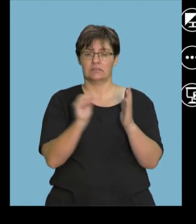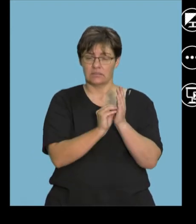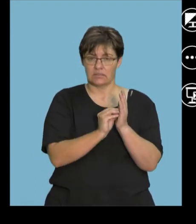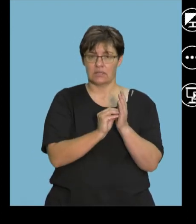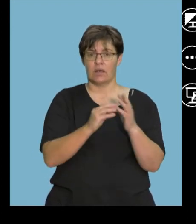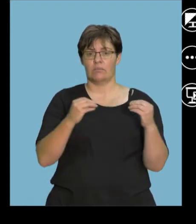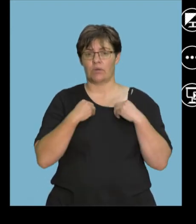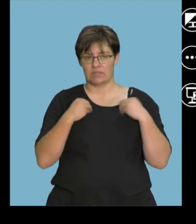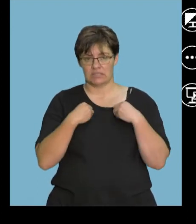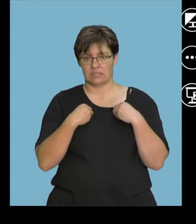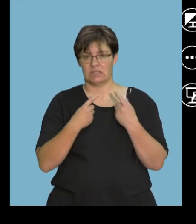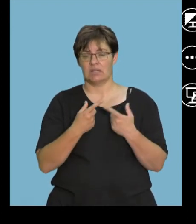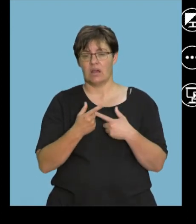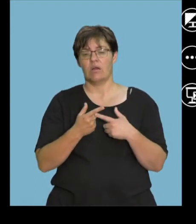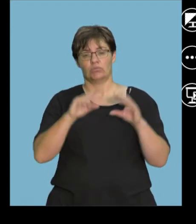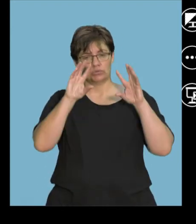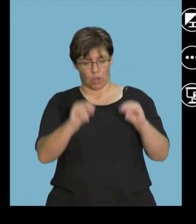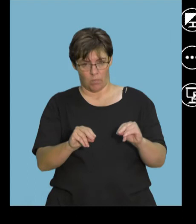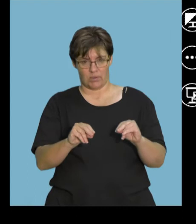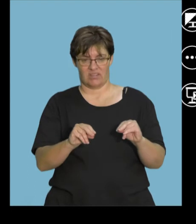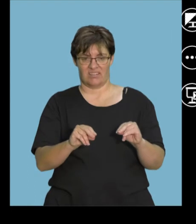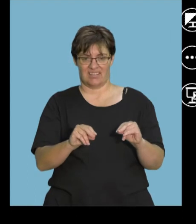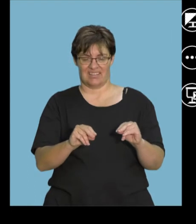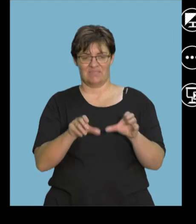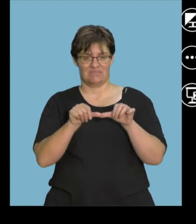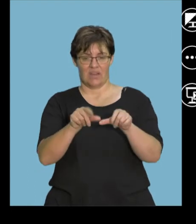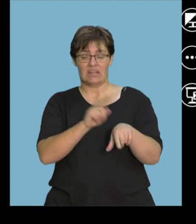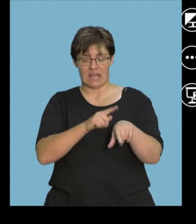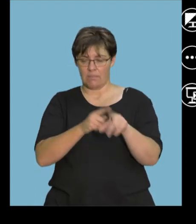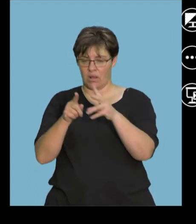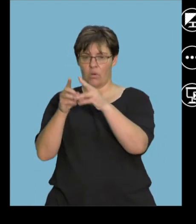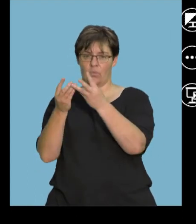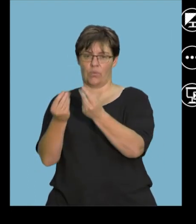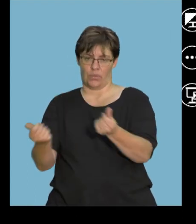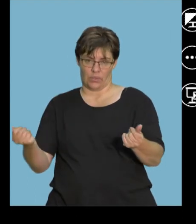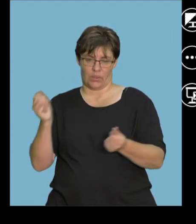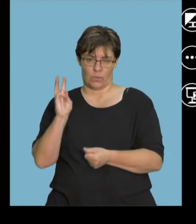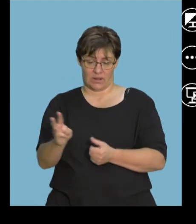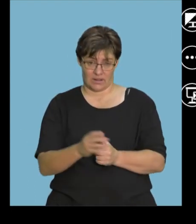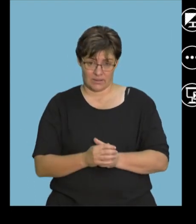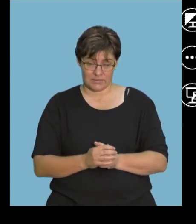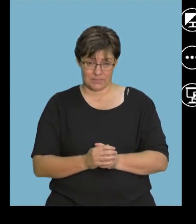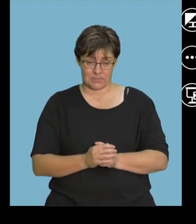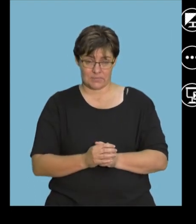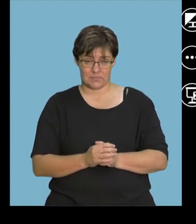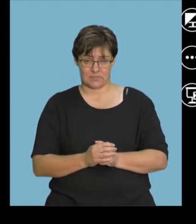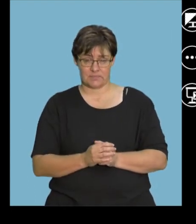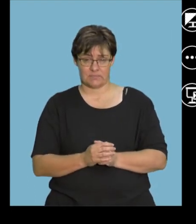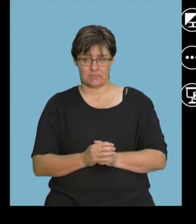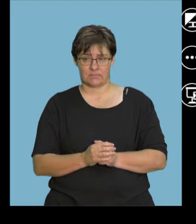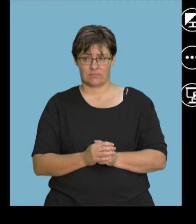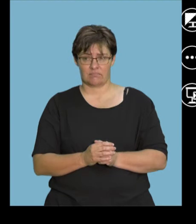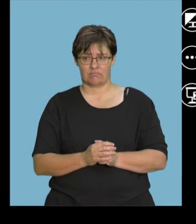permanent magnet, but those magnetic properties will cease to exist as time goes on, all right? So,